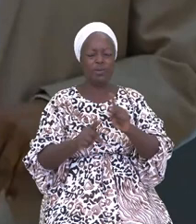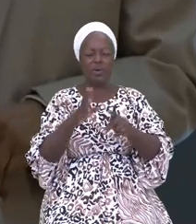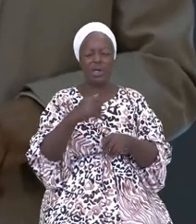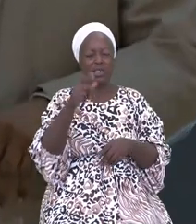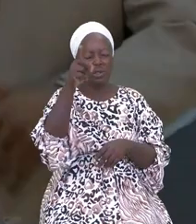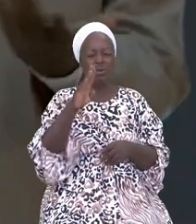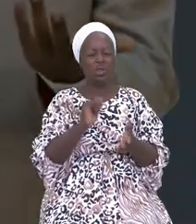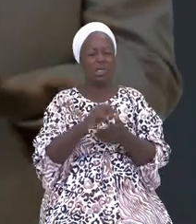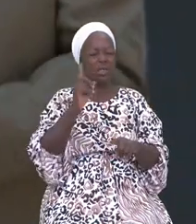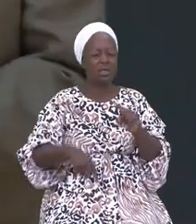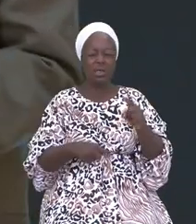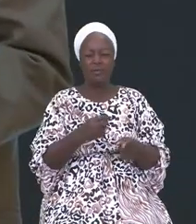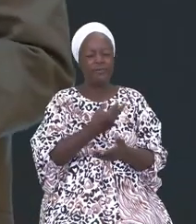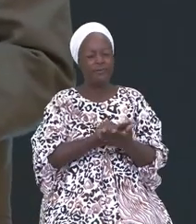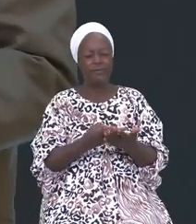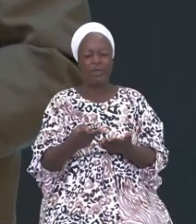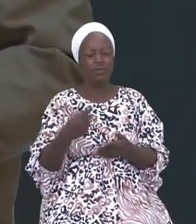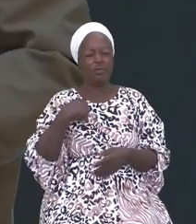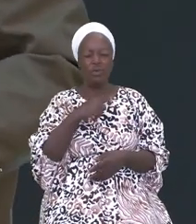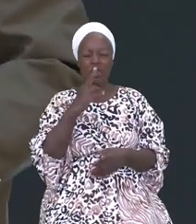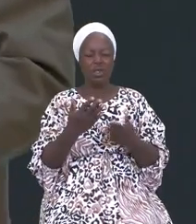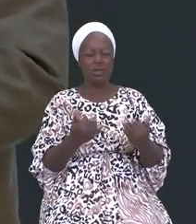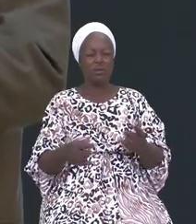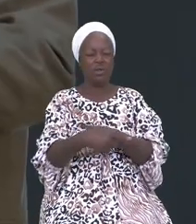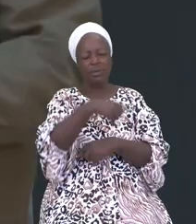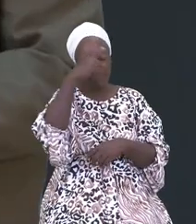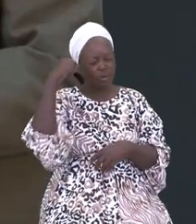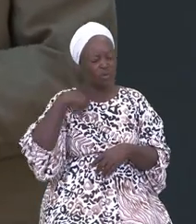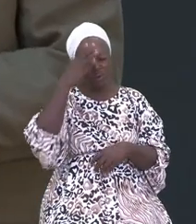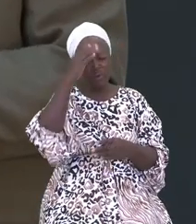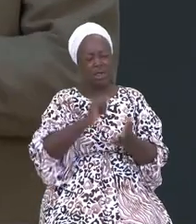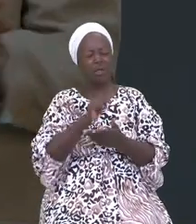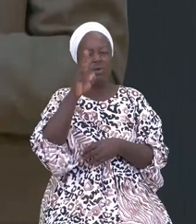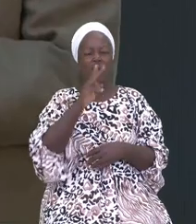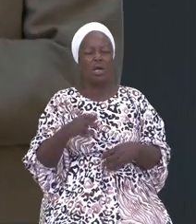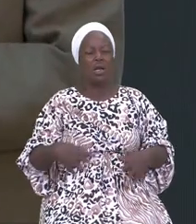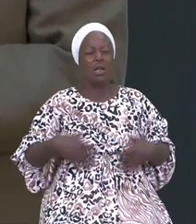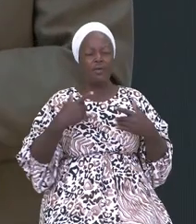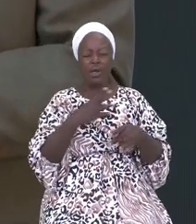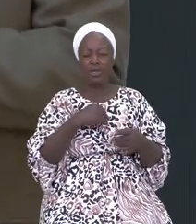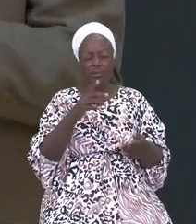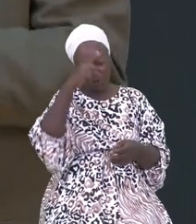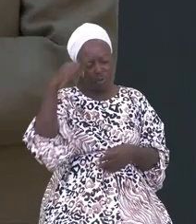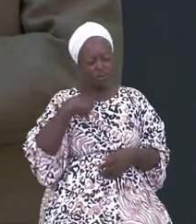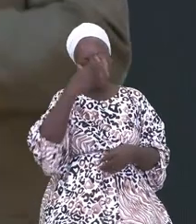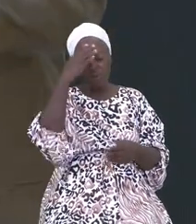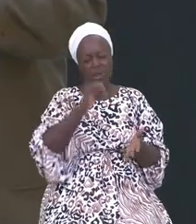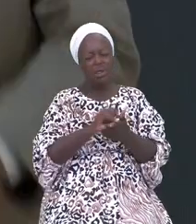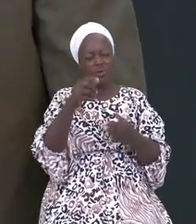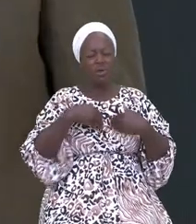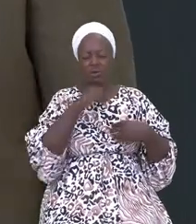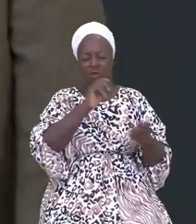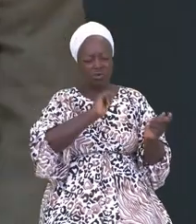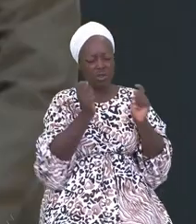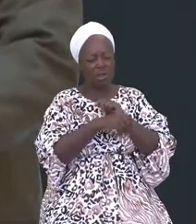fail. We're here today because we know you are alive and because we know you have not changed,